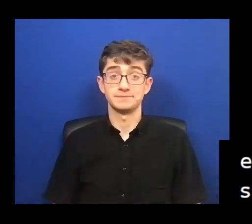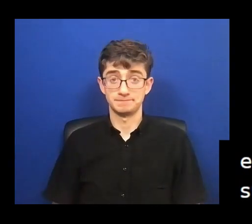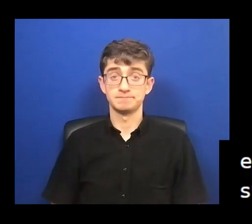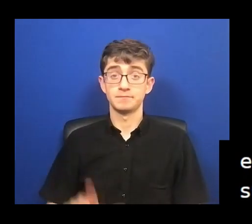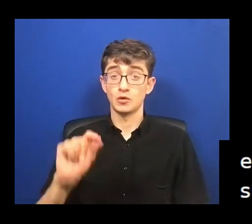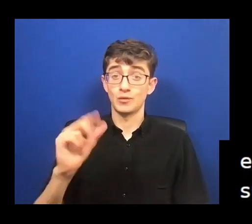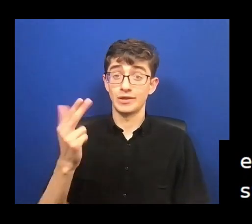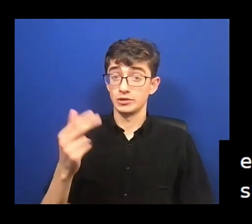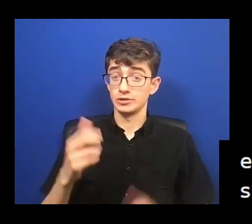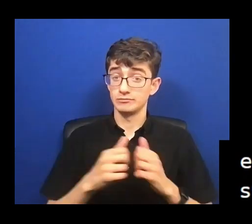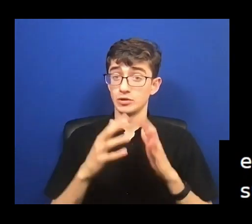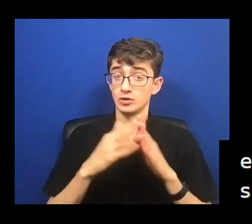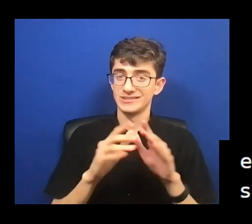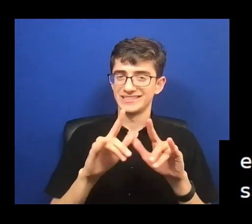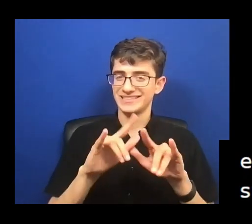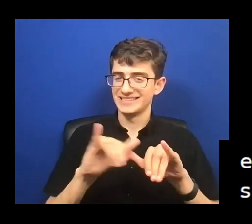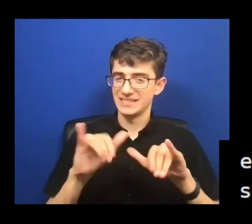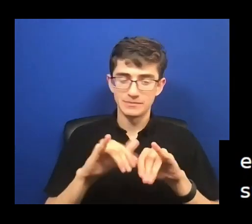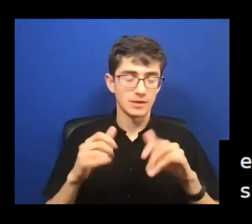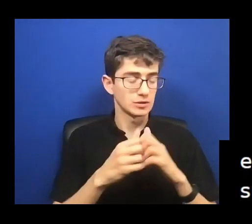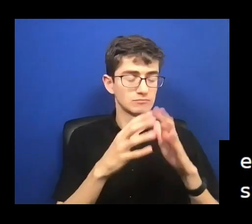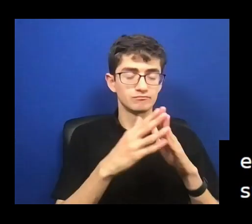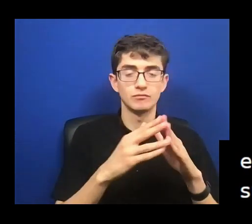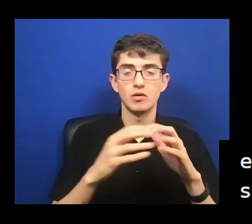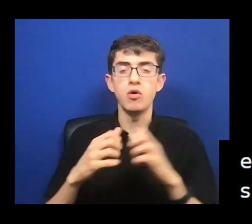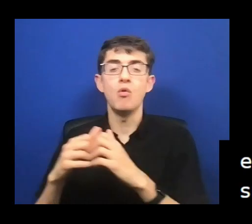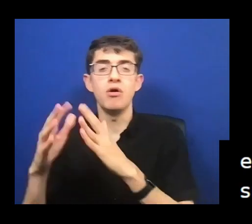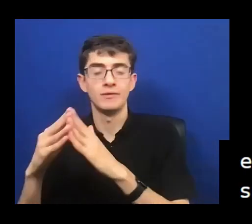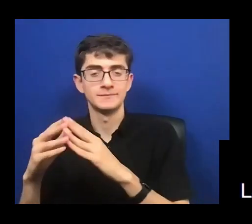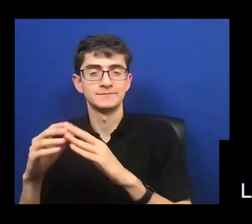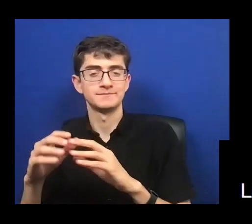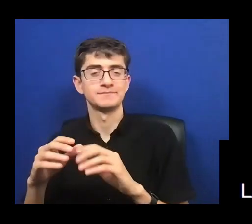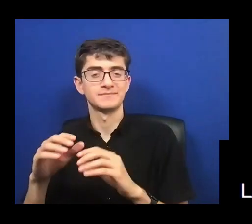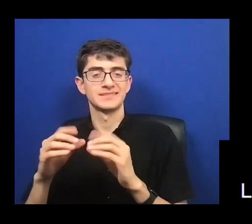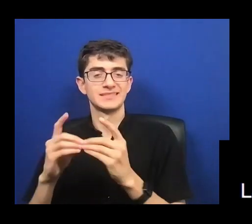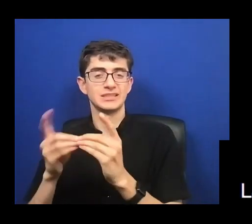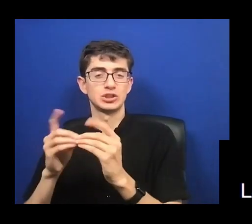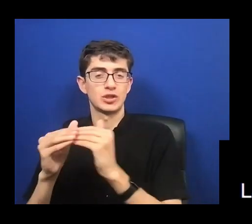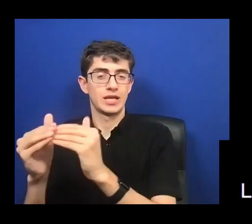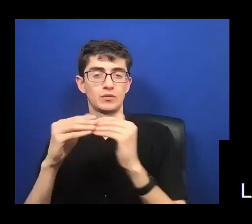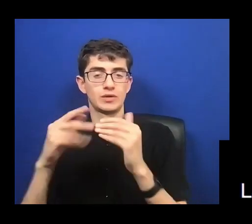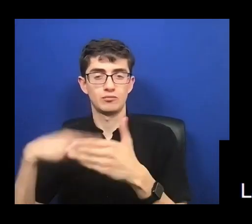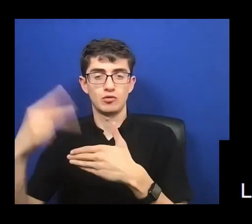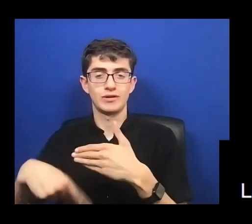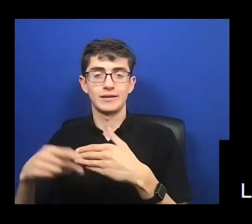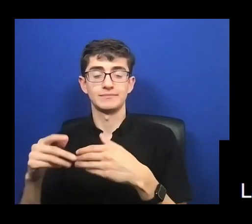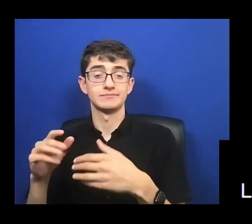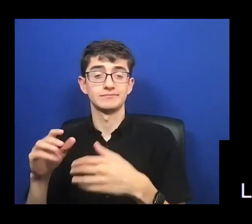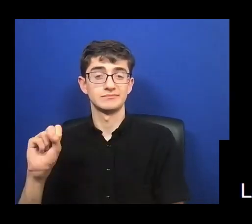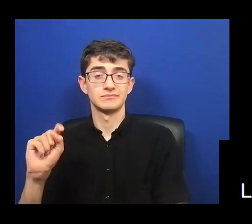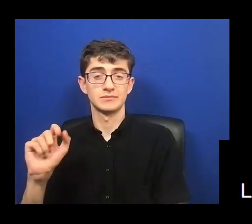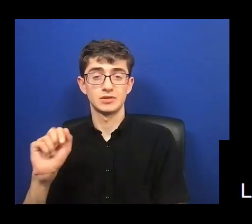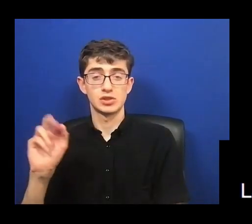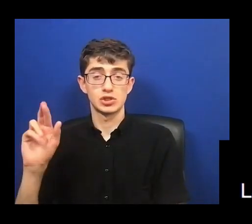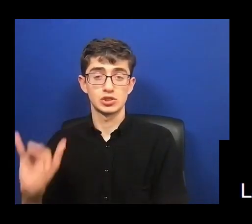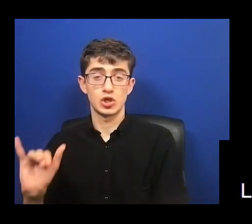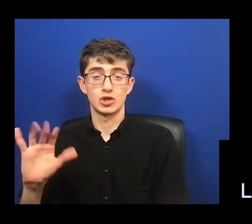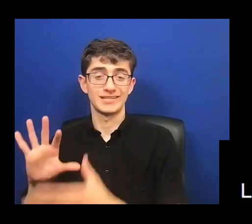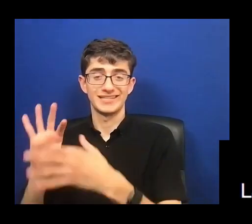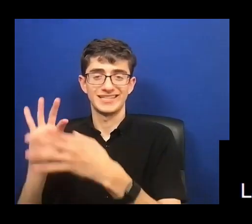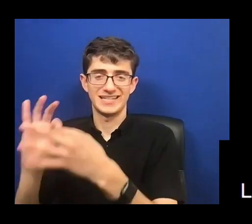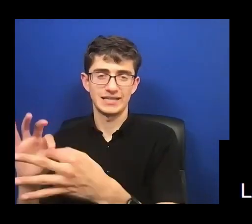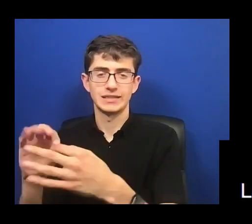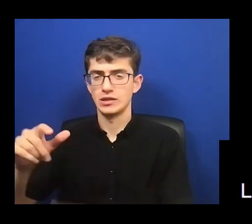our digital equity program, Starry Connect, which offers ultra-low-cost, low-barrier broadband